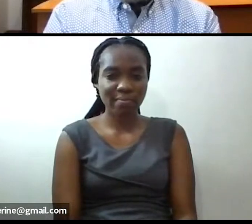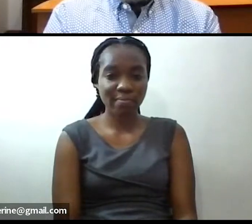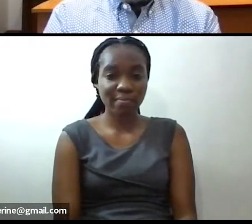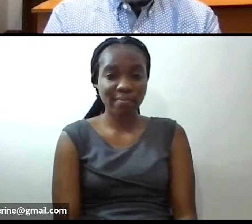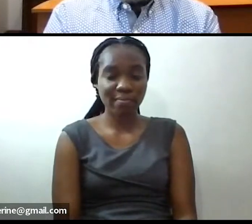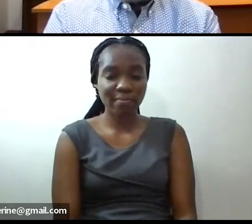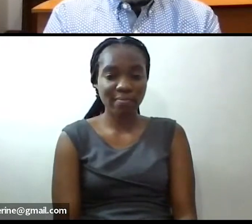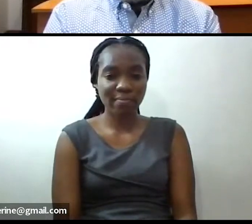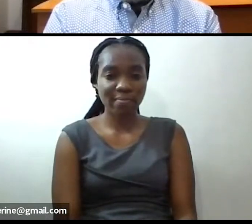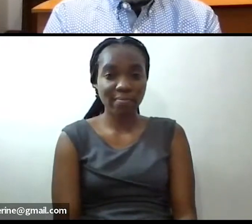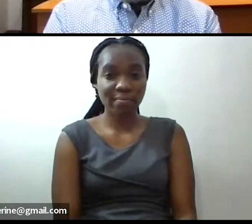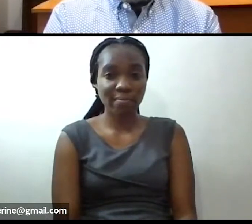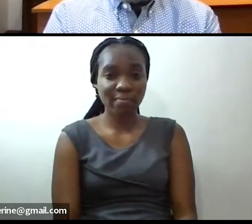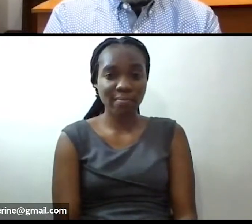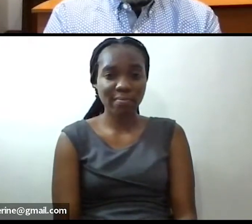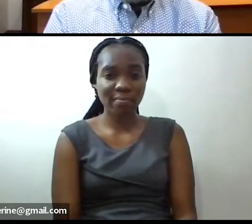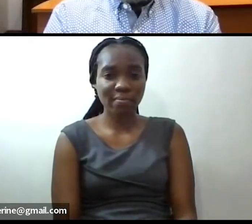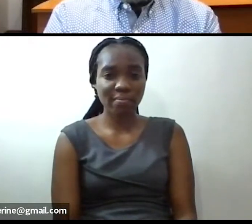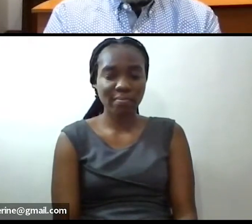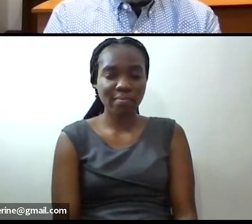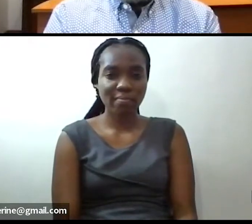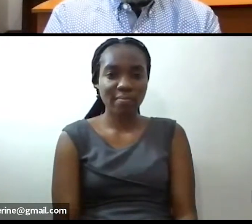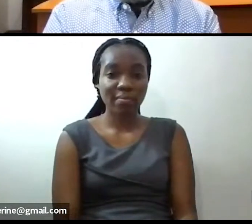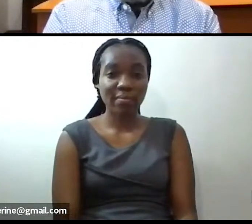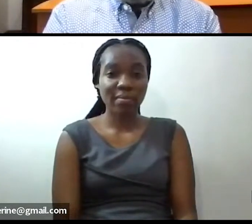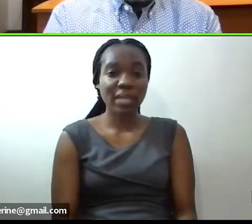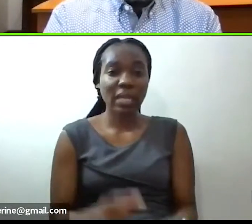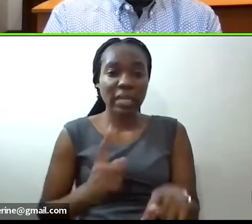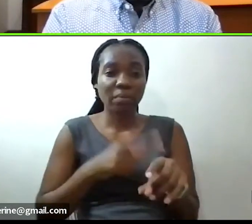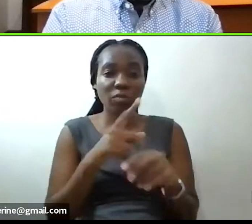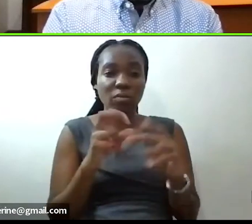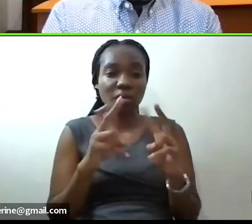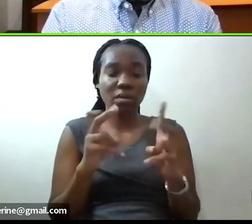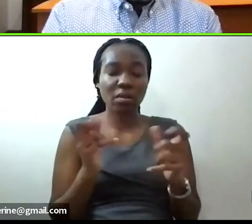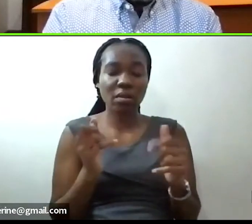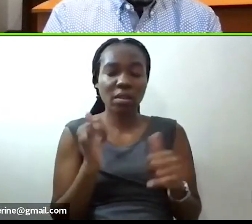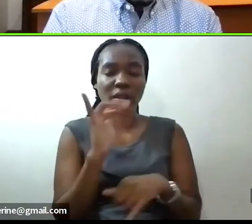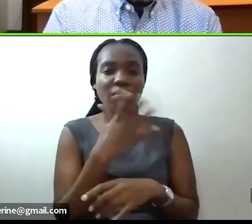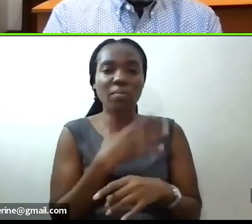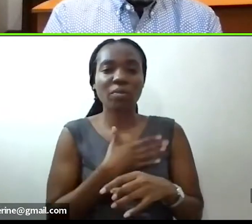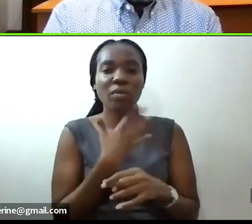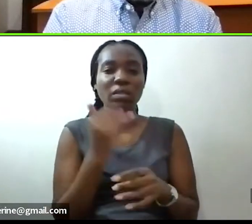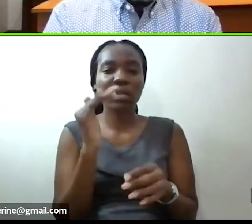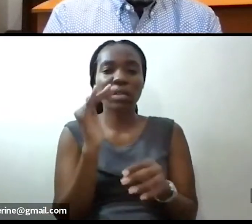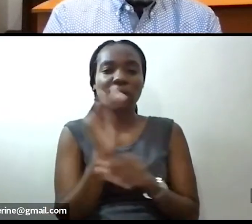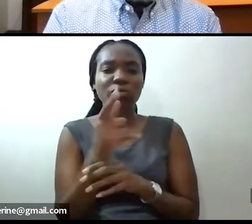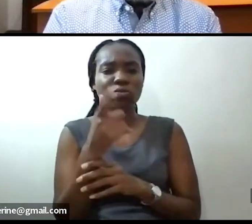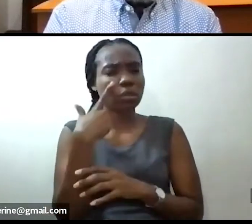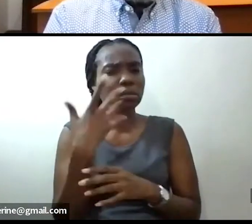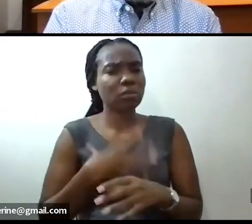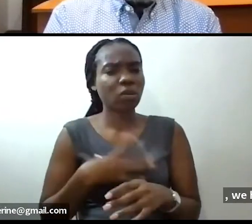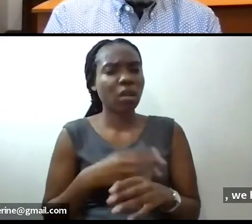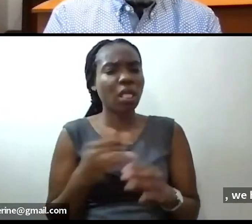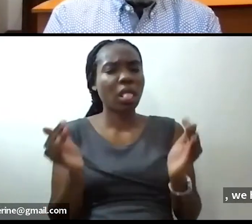is that? Grace asked you for that. Let me ask Bob. As you can see, we have so many people attending this